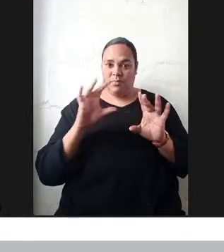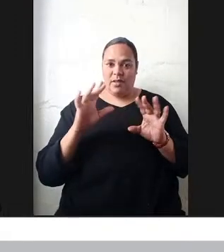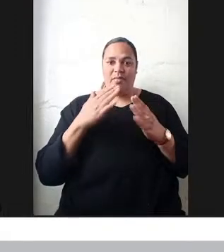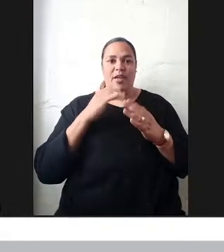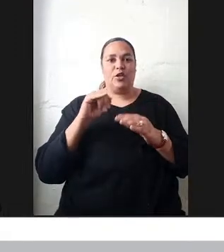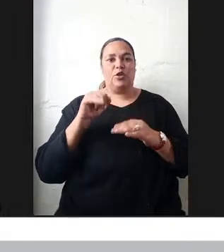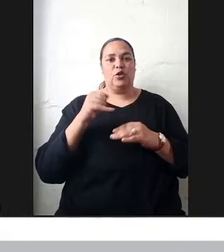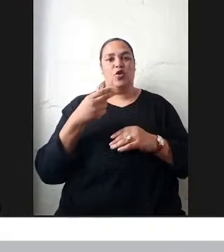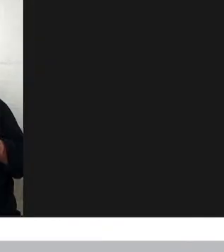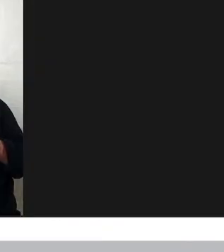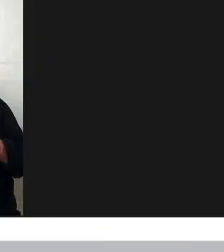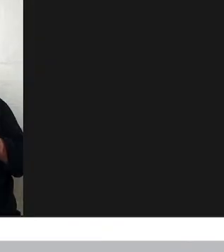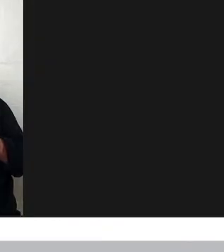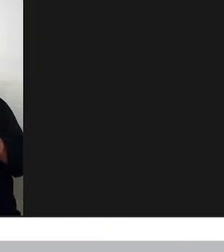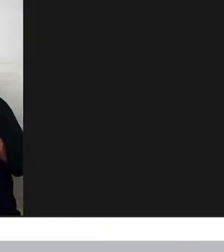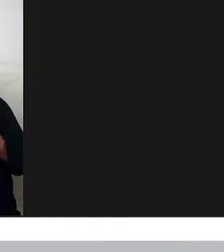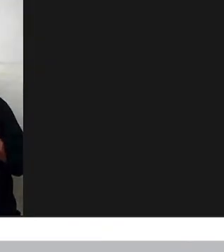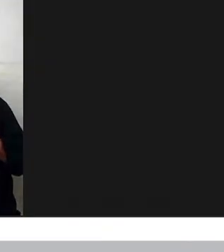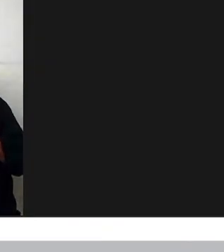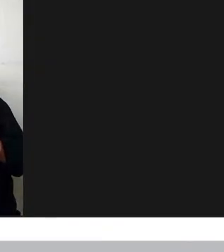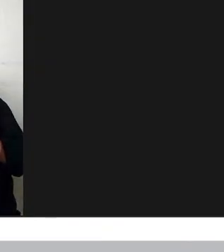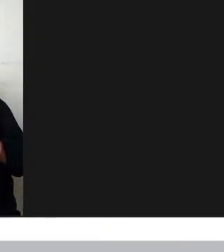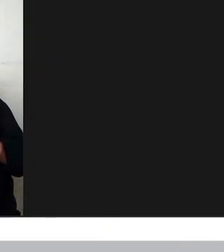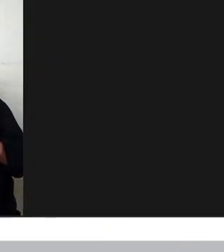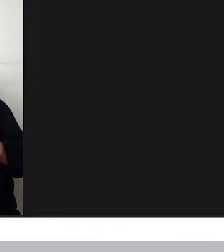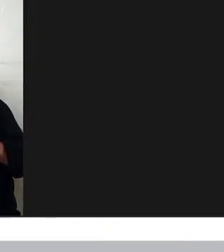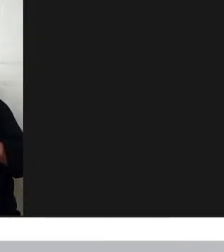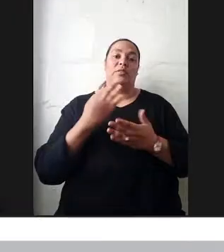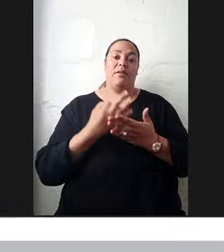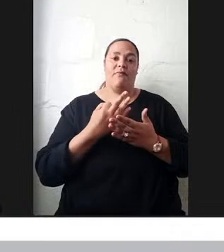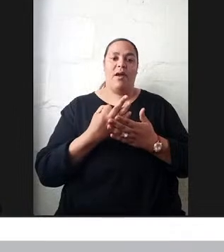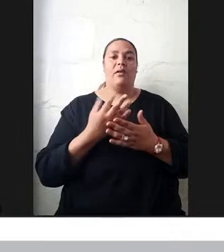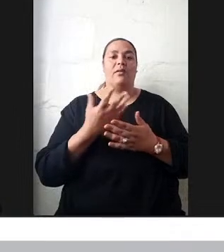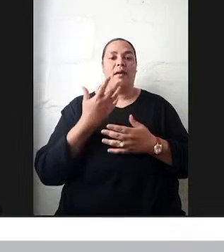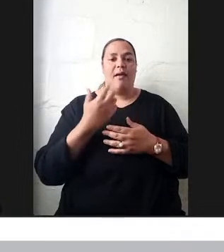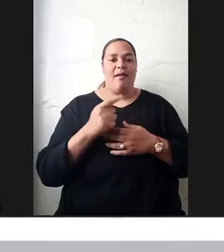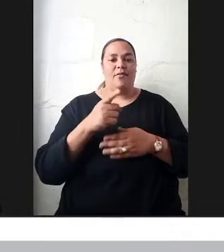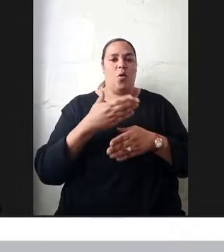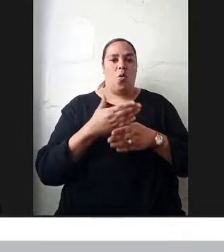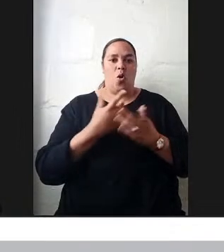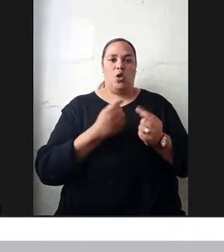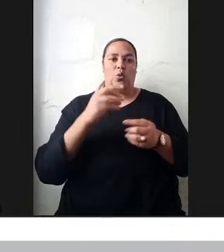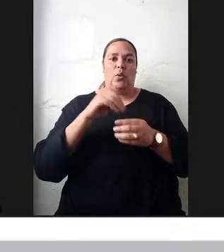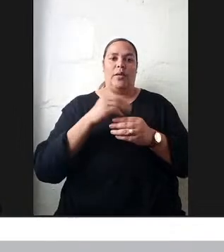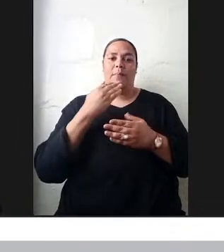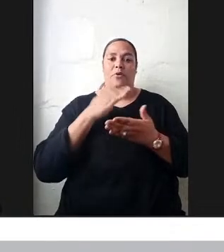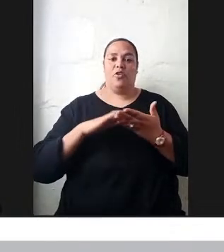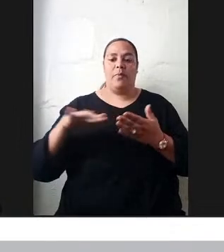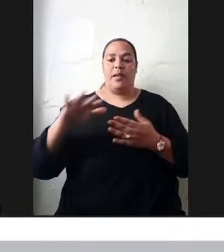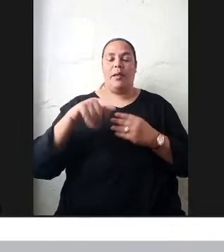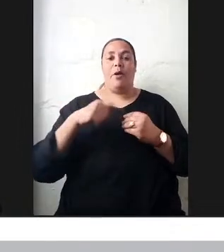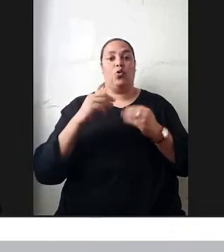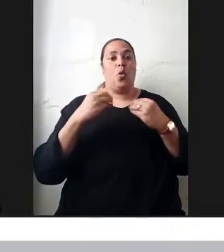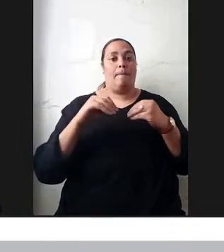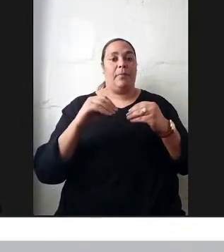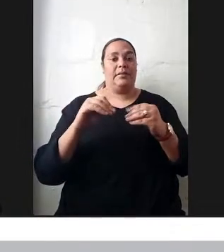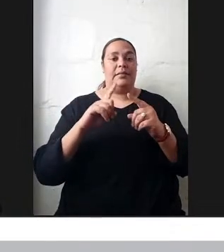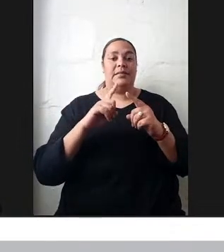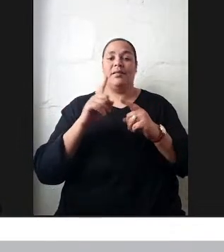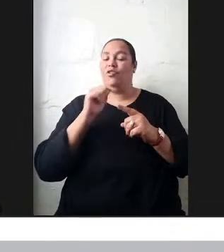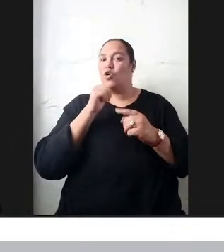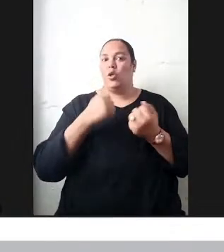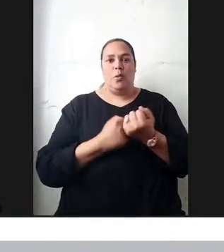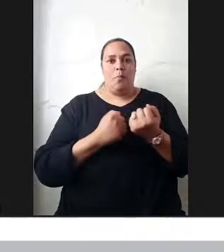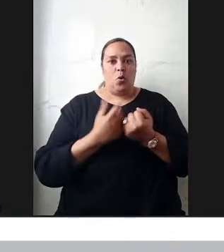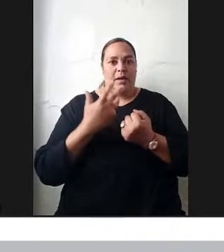So in terms of the booster fund, so there's definitely work in Mitchell's Plain in terms of the business that are being supported. The